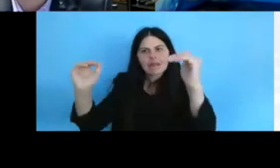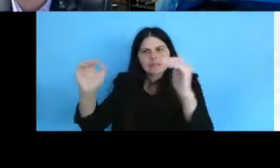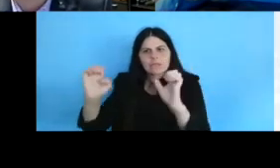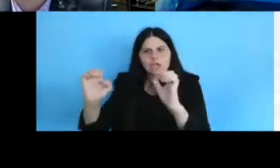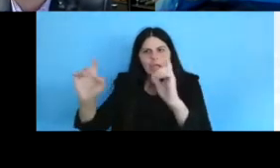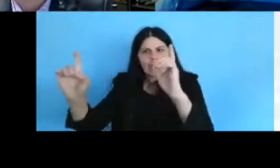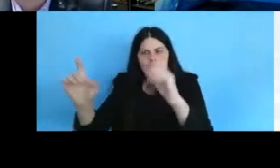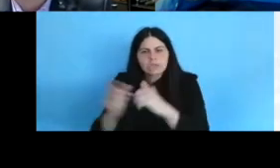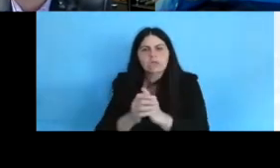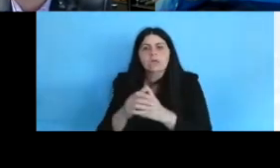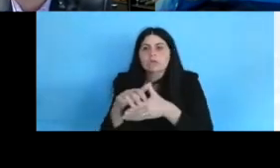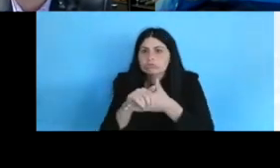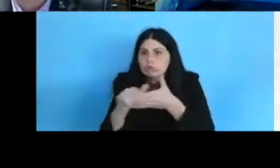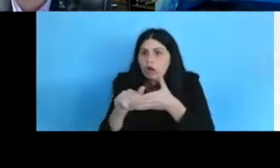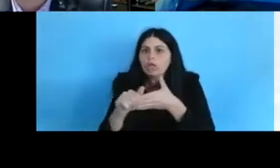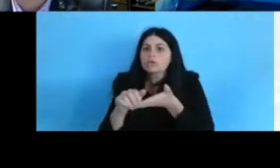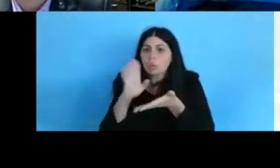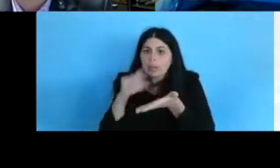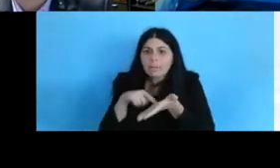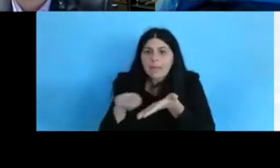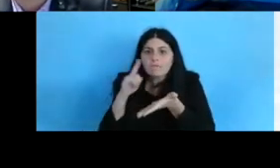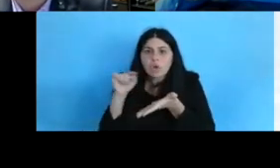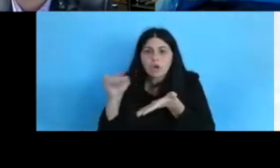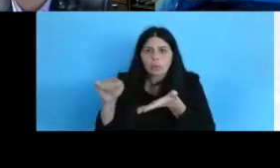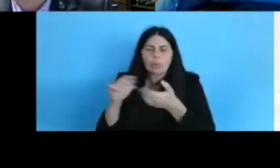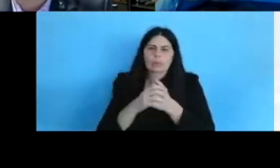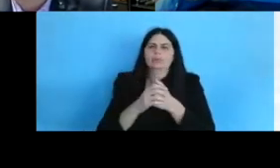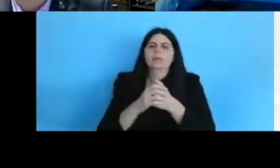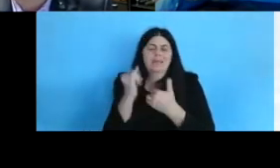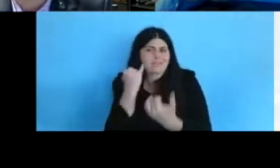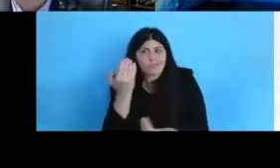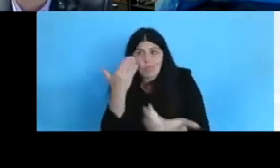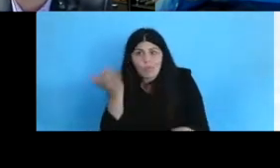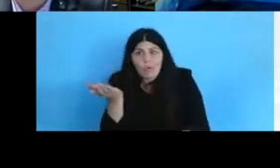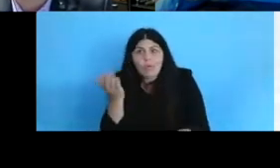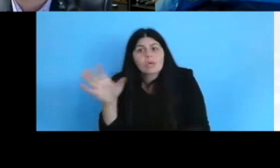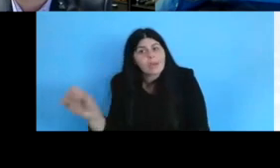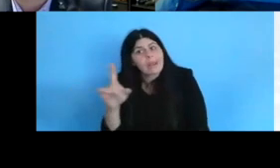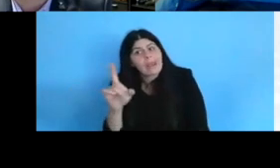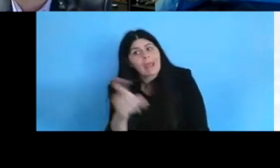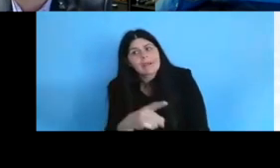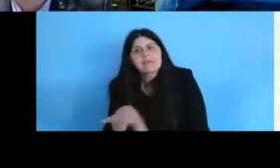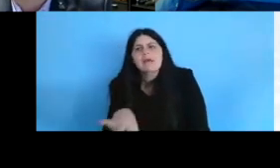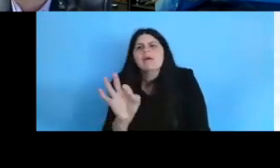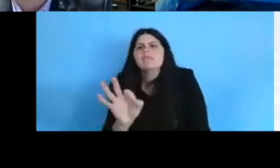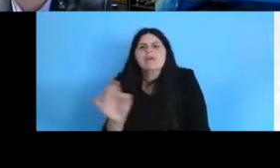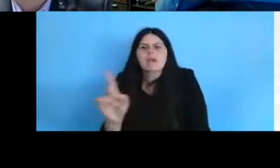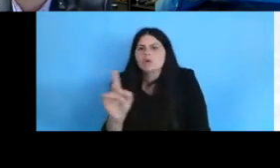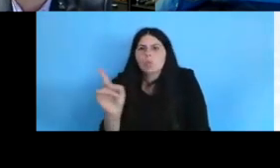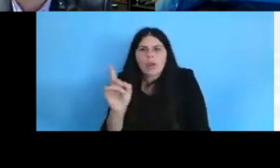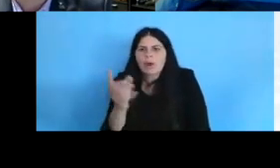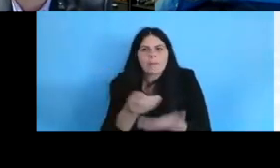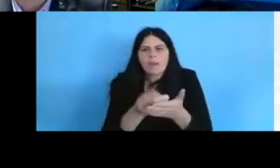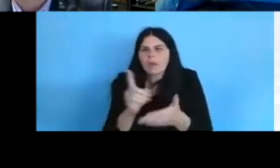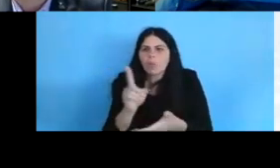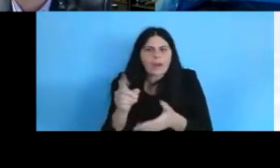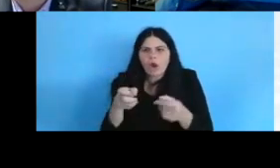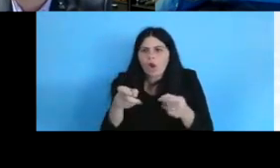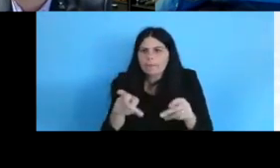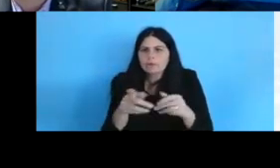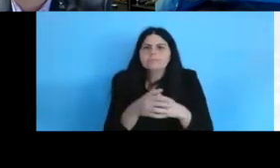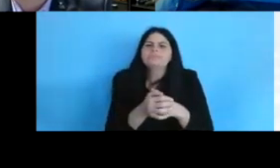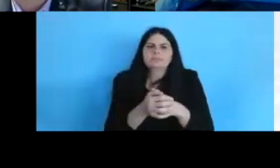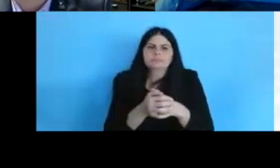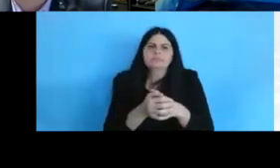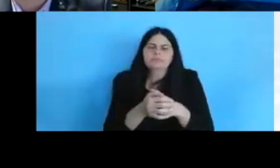before, if you don't know, you find somebody and you ask, find out where the money and the profit and opportunities might be. And it's also